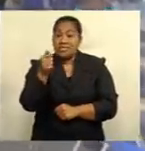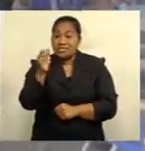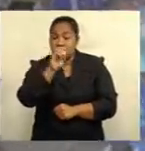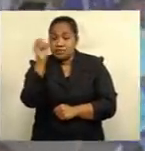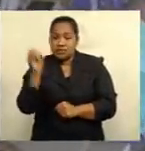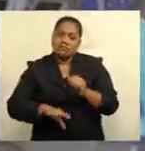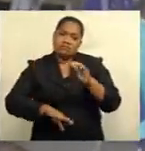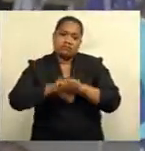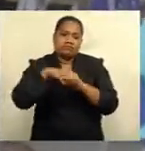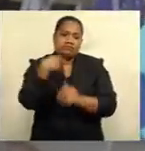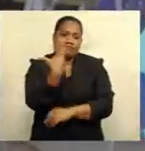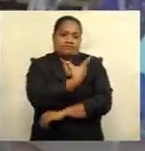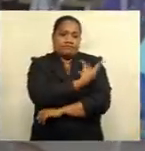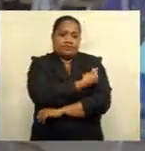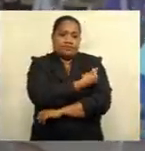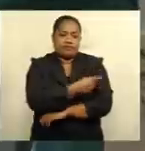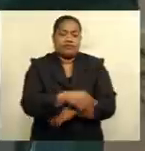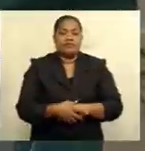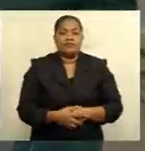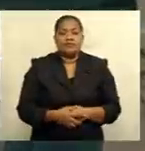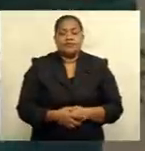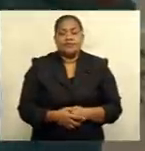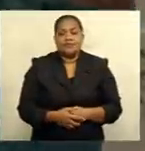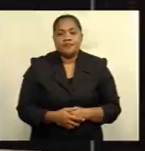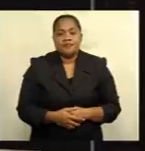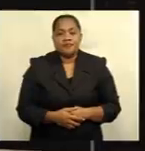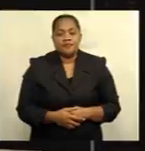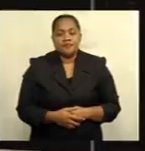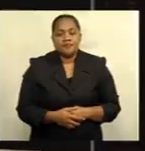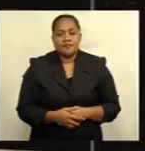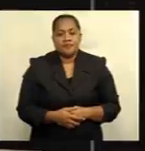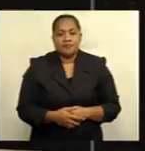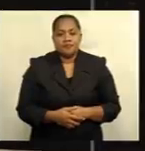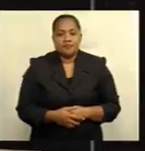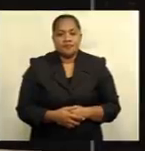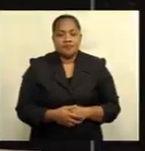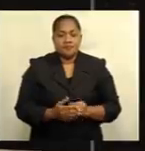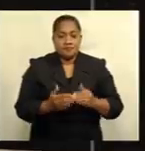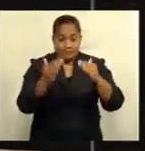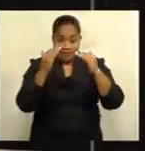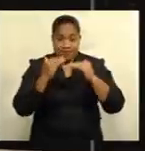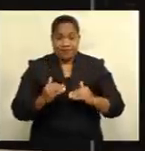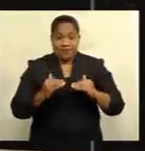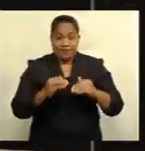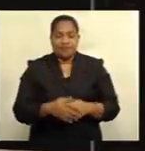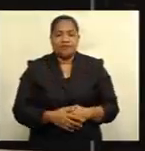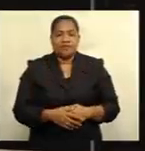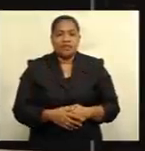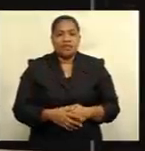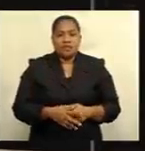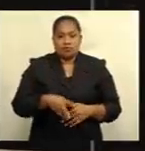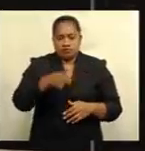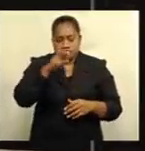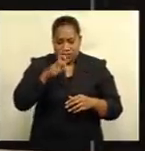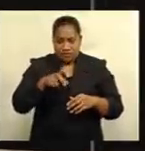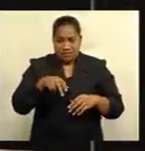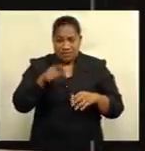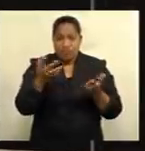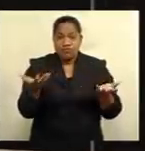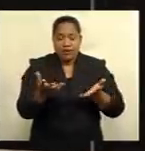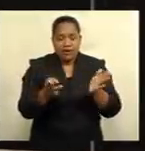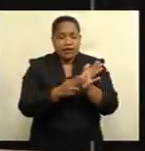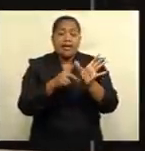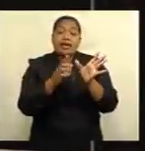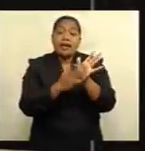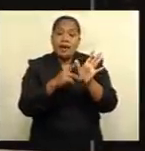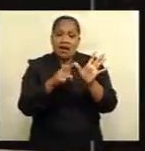fully vaccinated. Kritika Kumar, FBC News. Movement restrictions at the Namara Tiri settlement in Lambasa have been